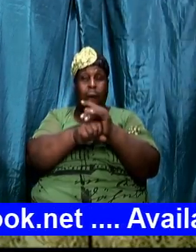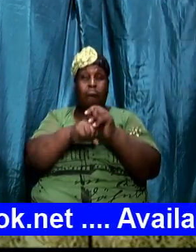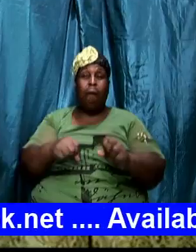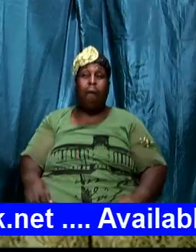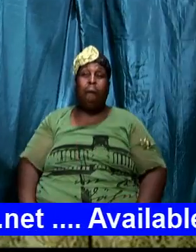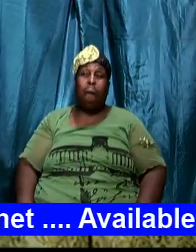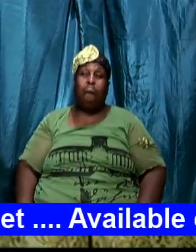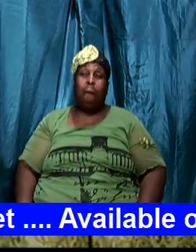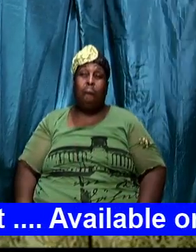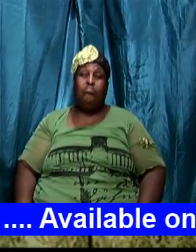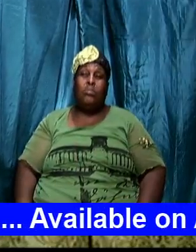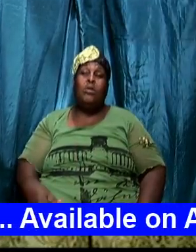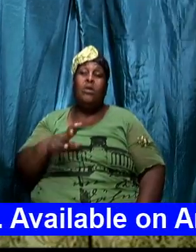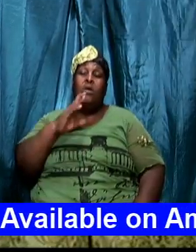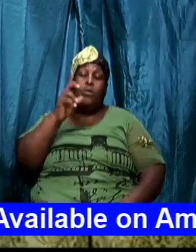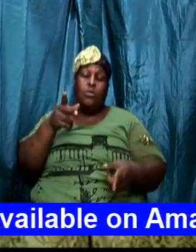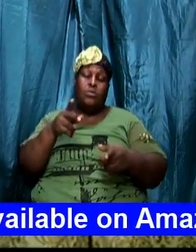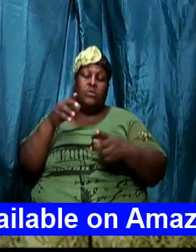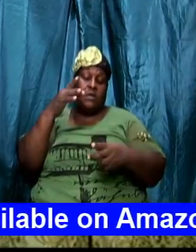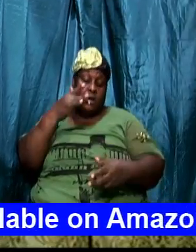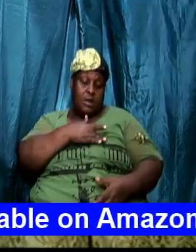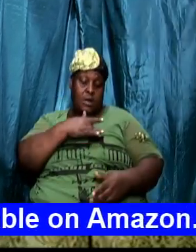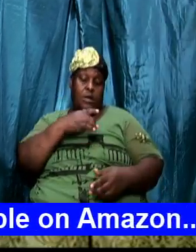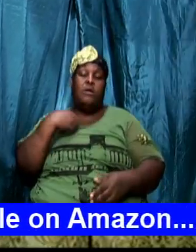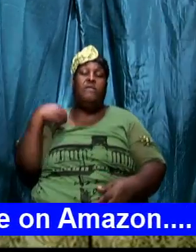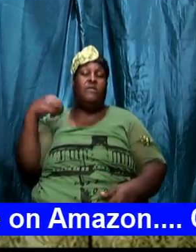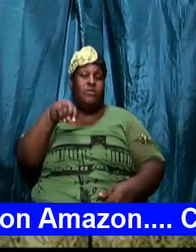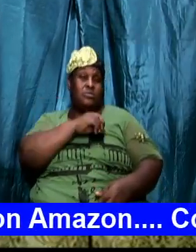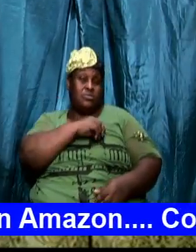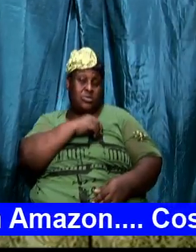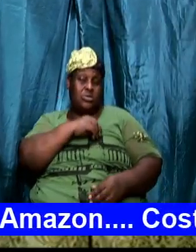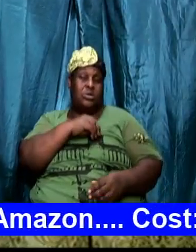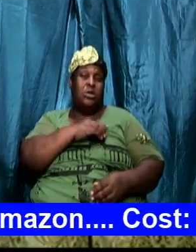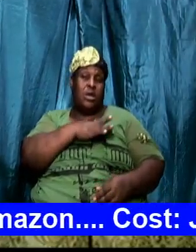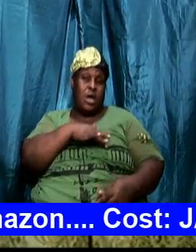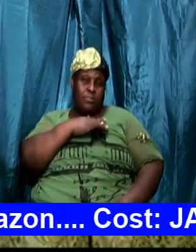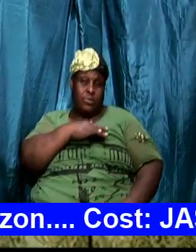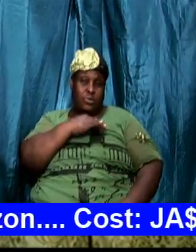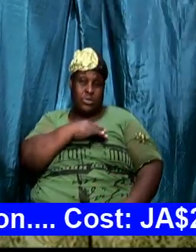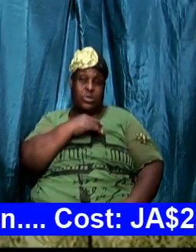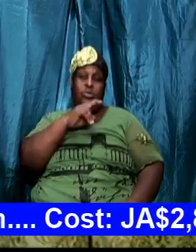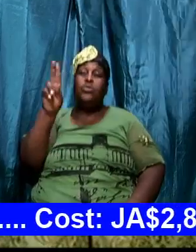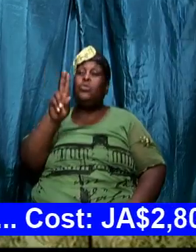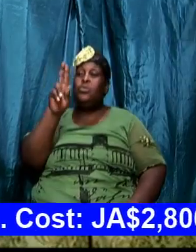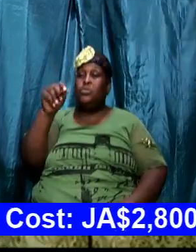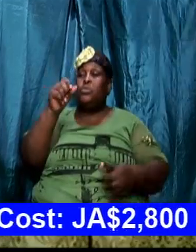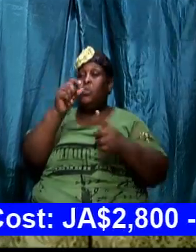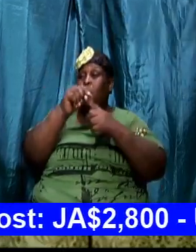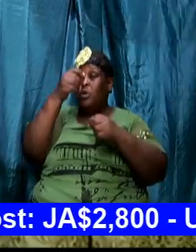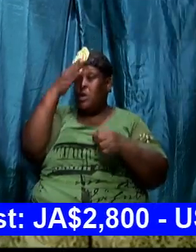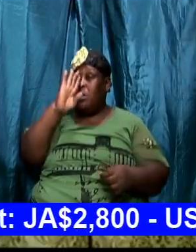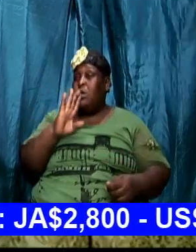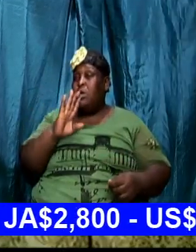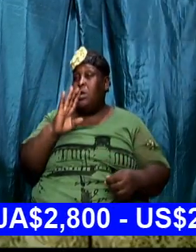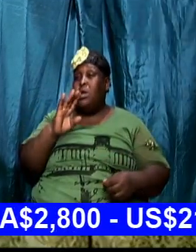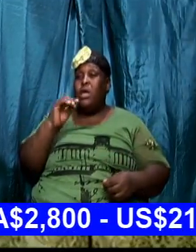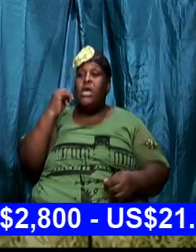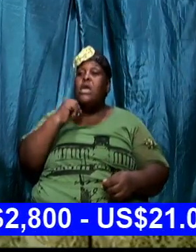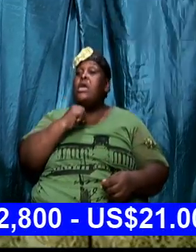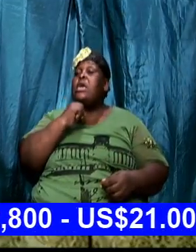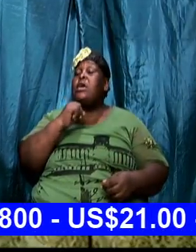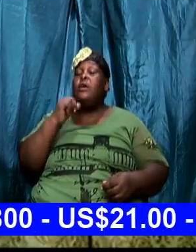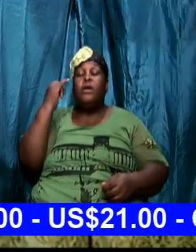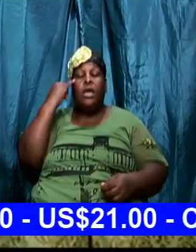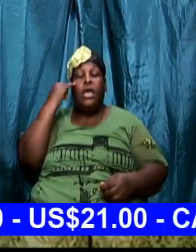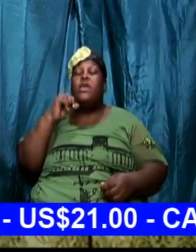of us appreciating the word of God. If we treat the word of